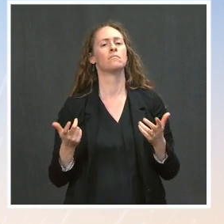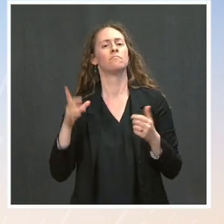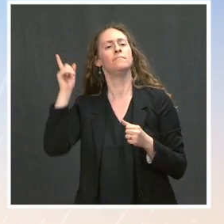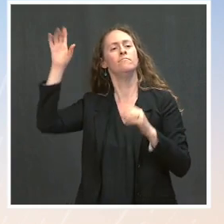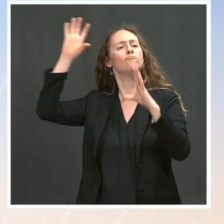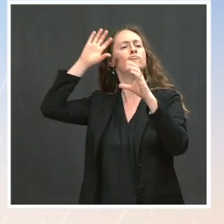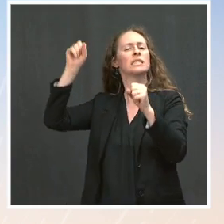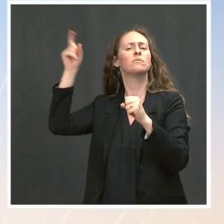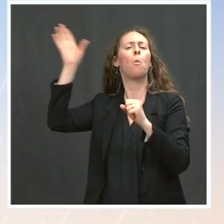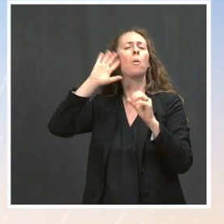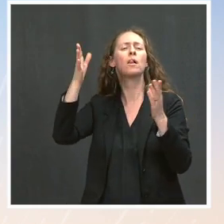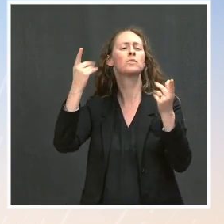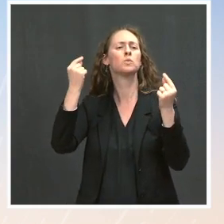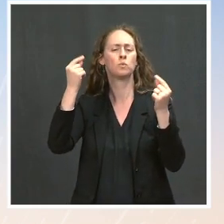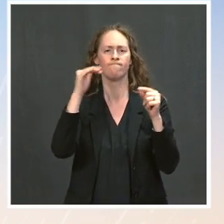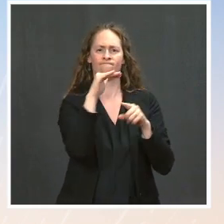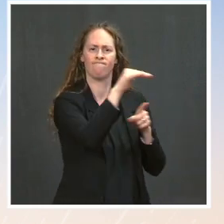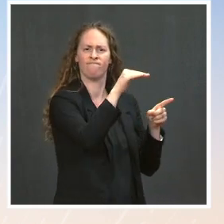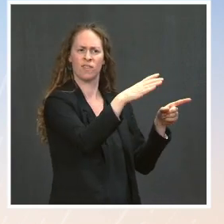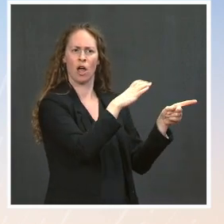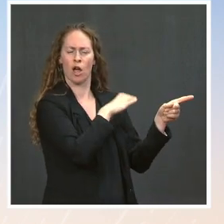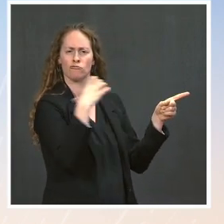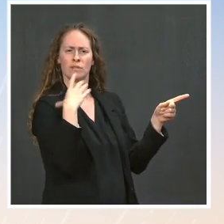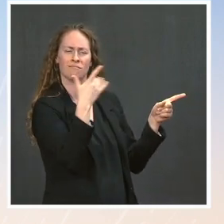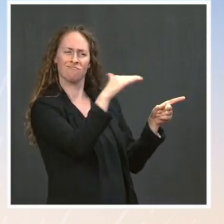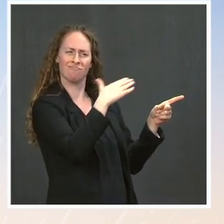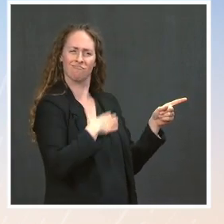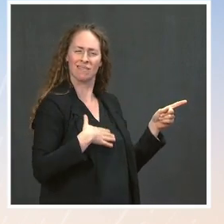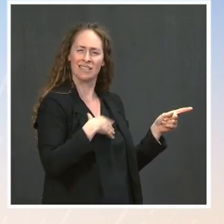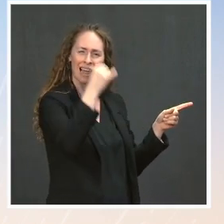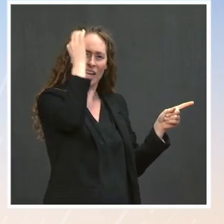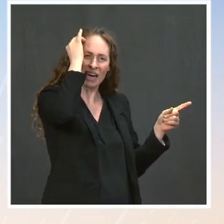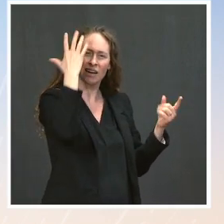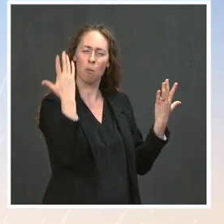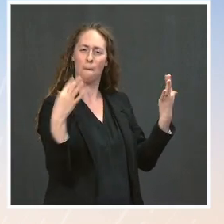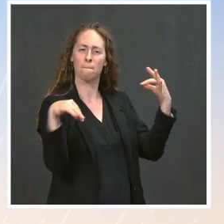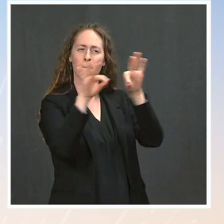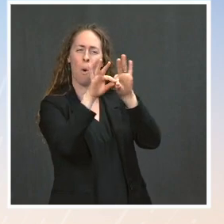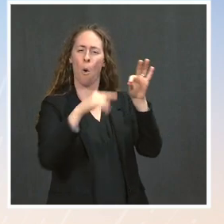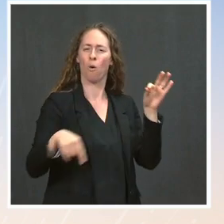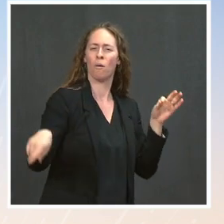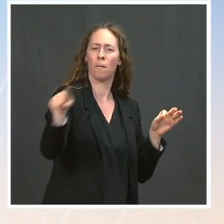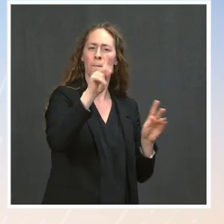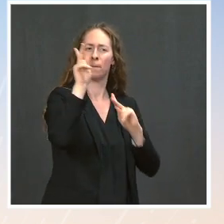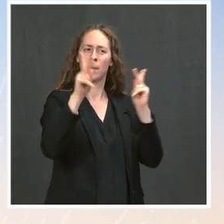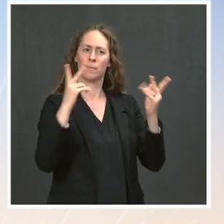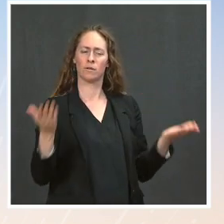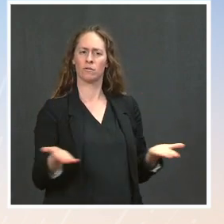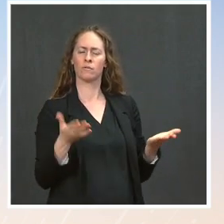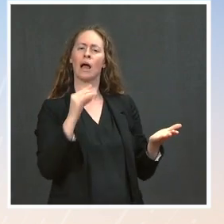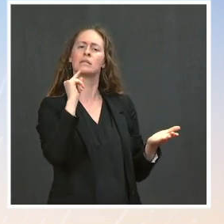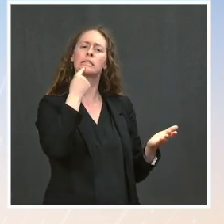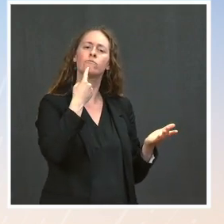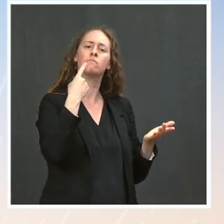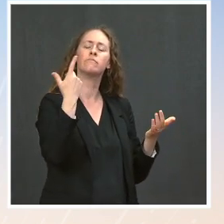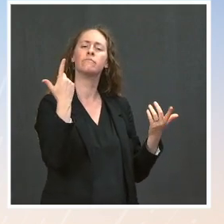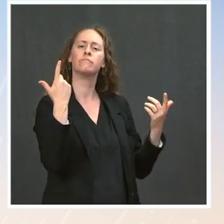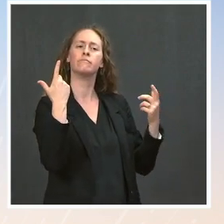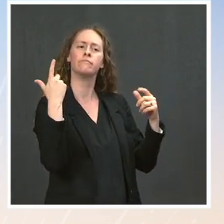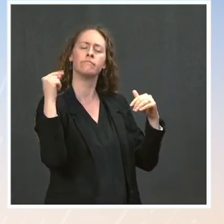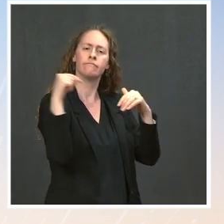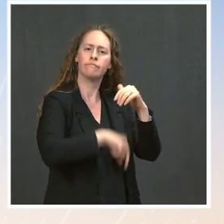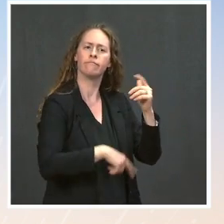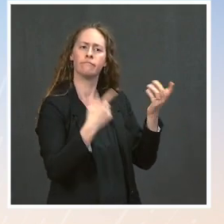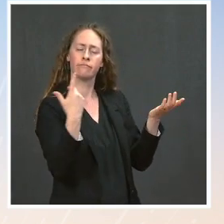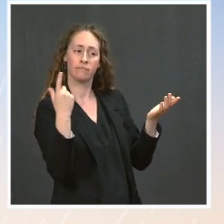they would provide for the country. And engage in a serious conversation about both whether these investments are needed and if we can agree